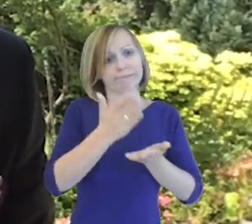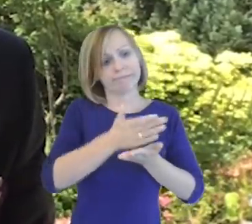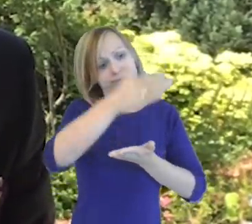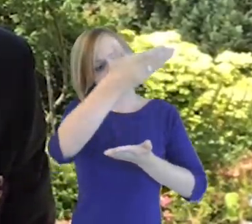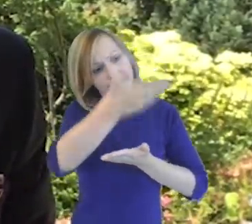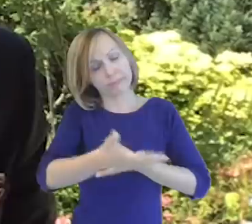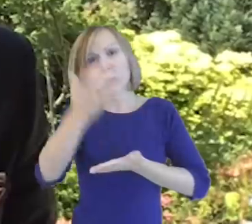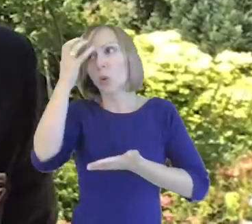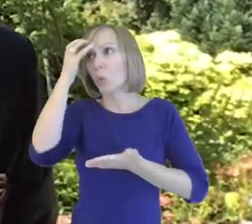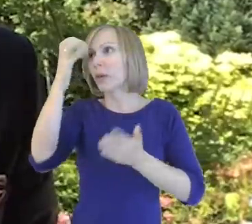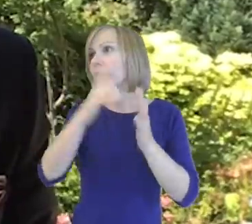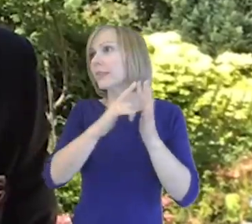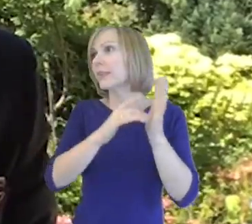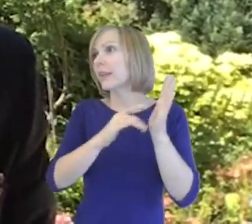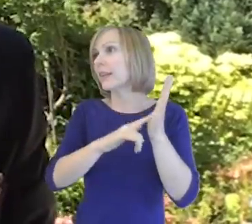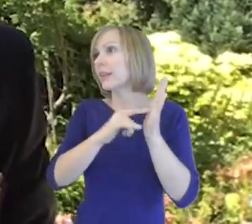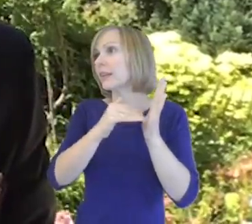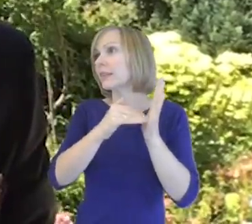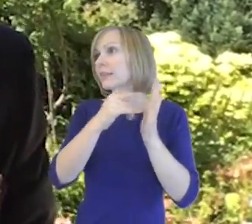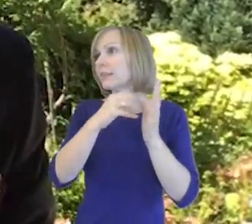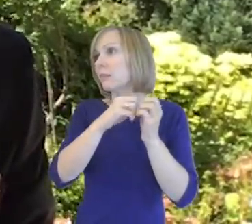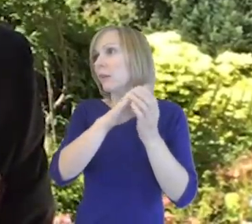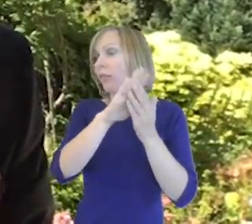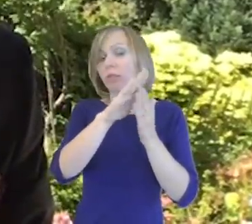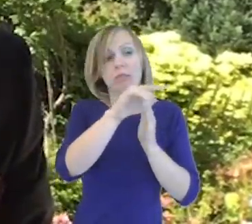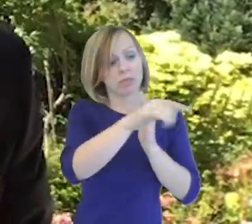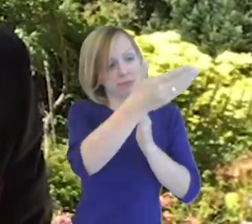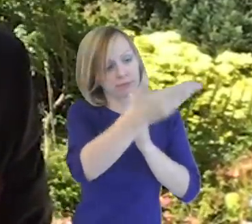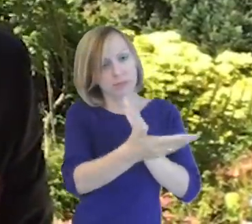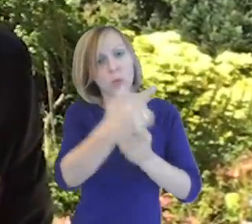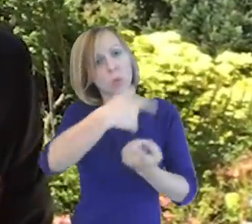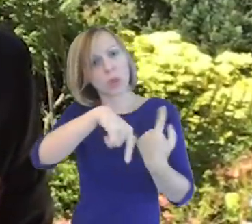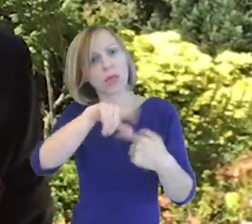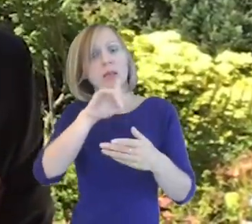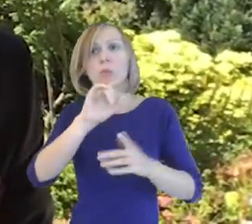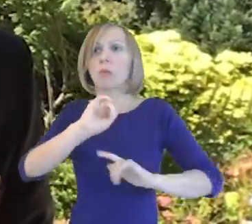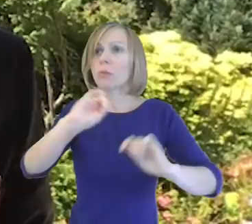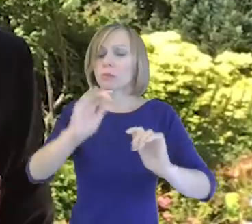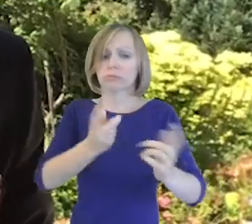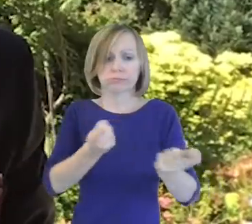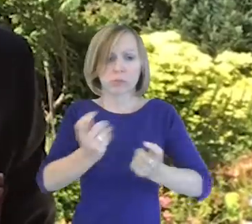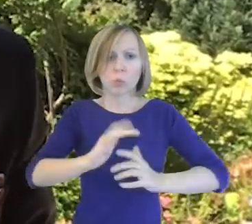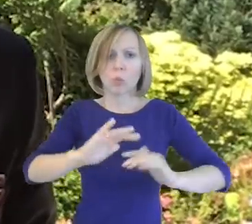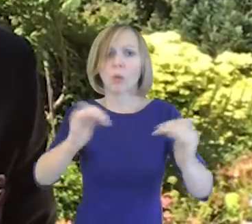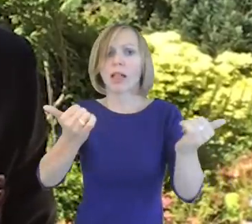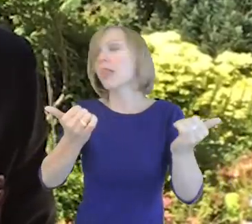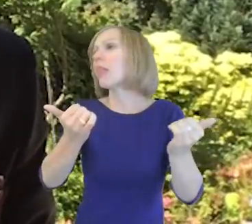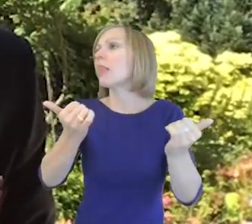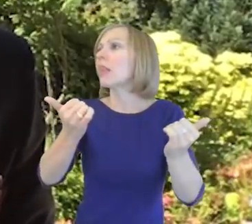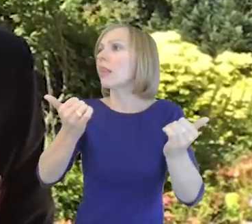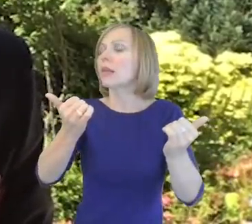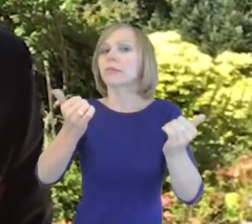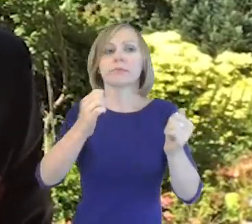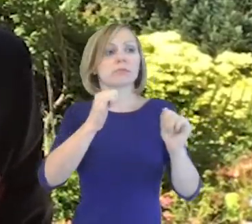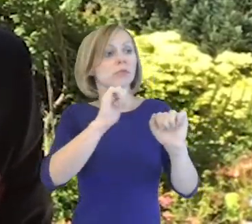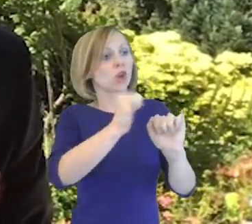queen, that under her we may be godly and quietly governed, and grant unto her